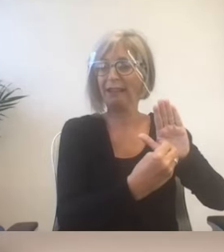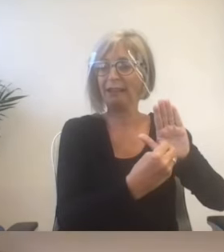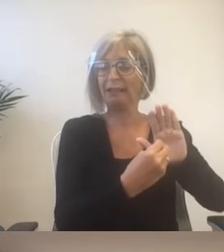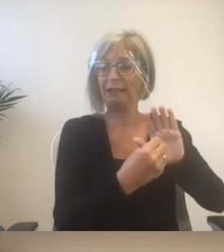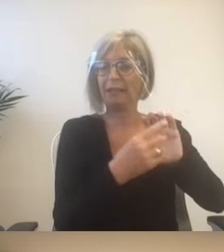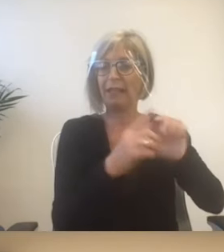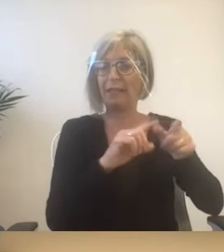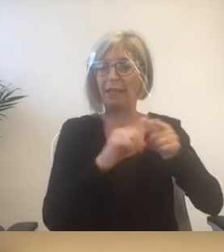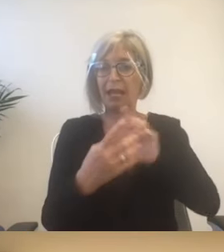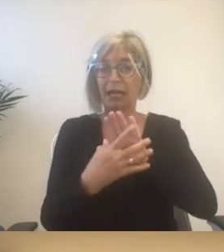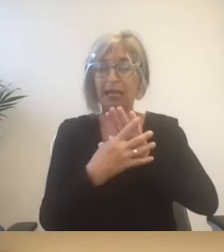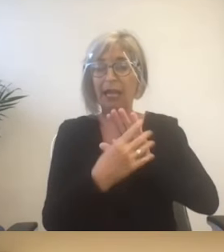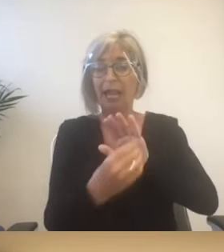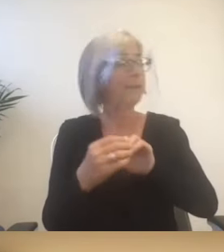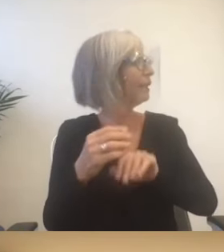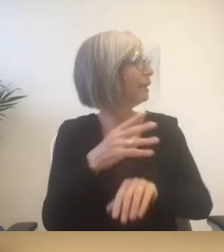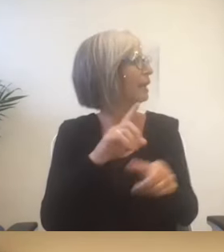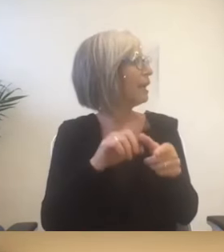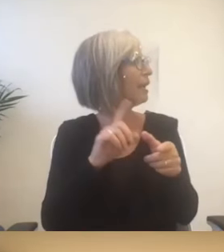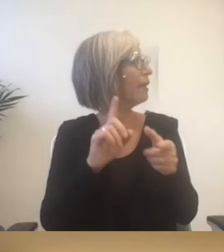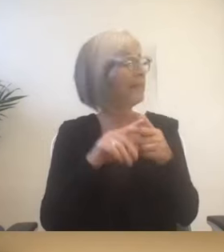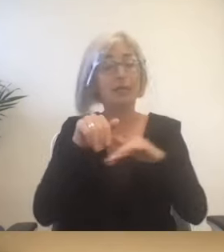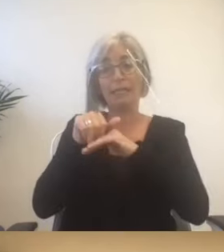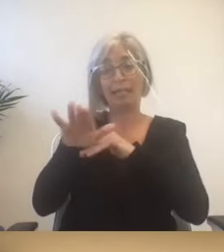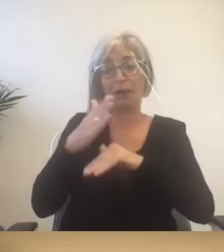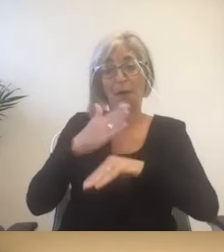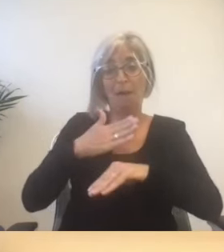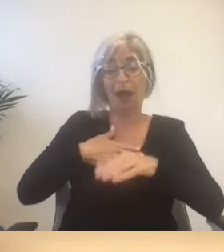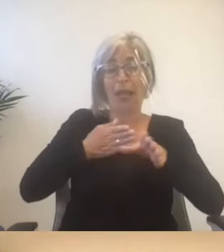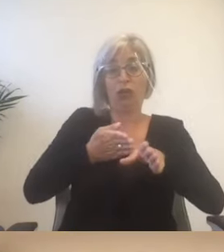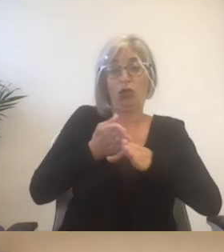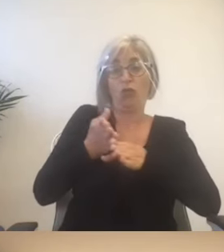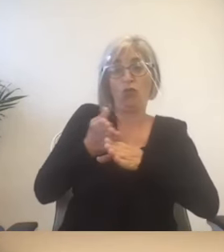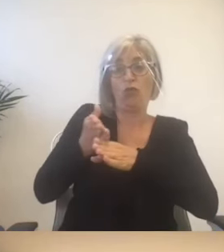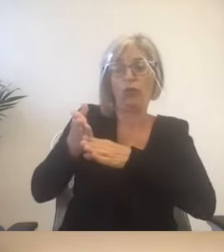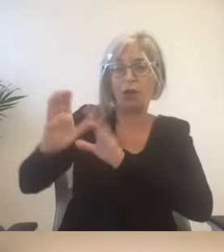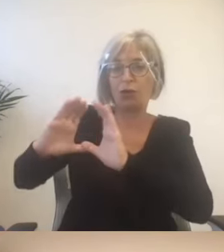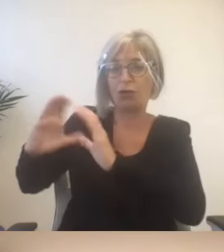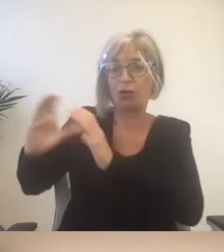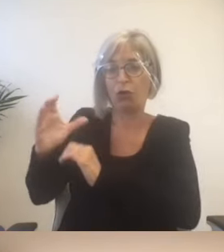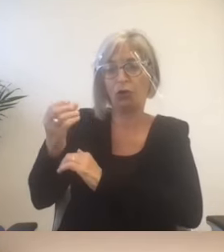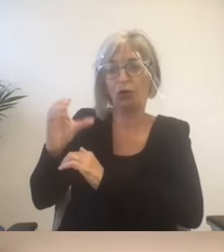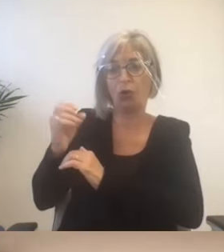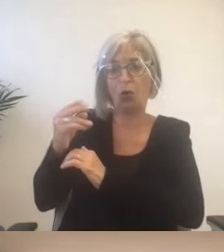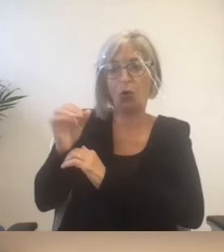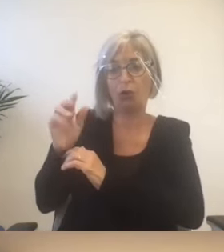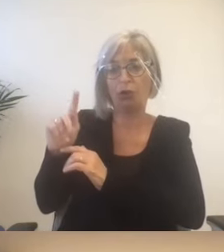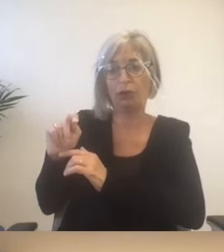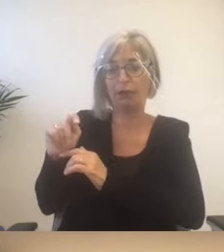clipboard. And let me just send this to my entire career course cohort. They can help me out with